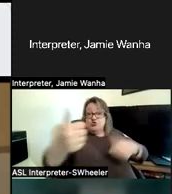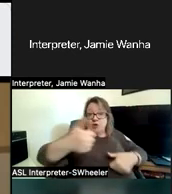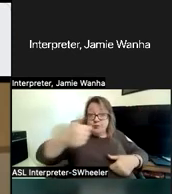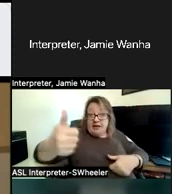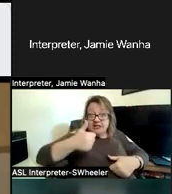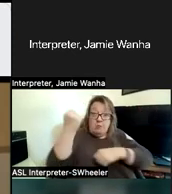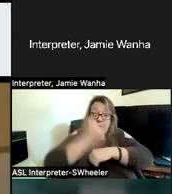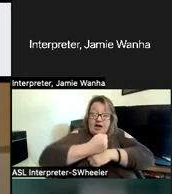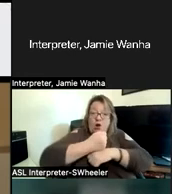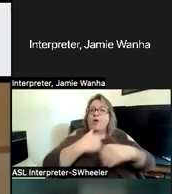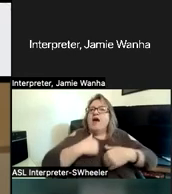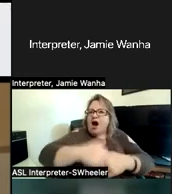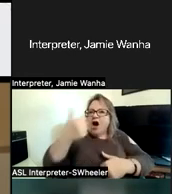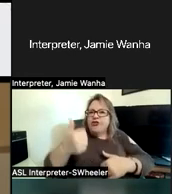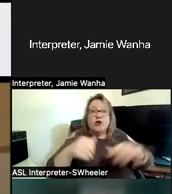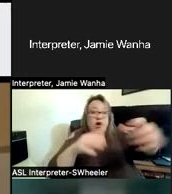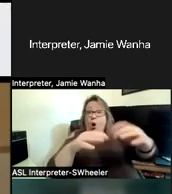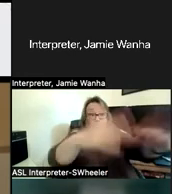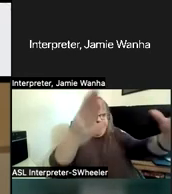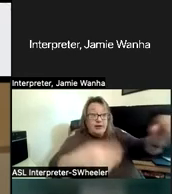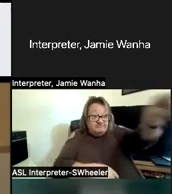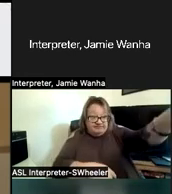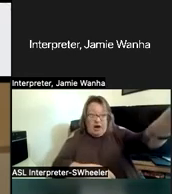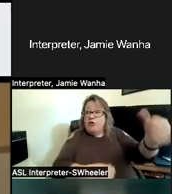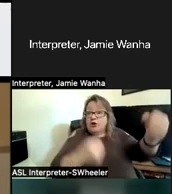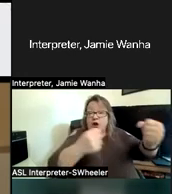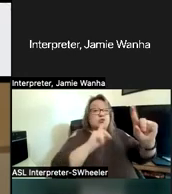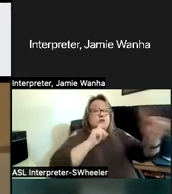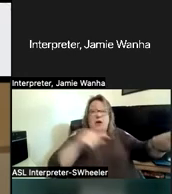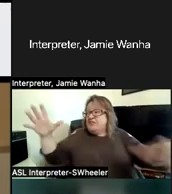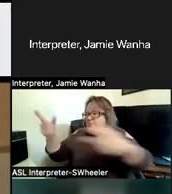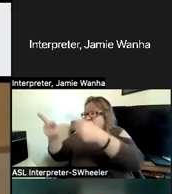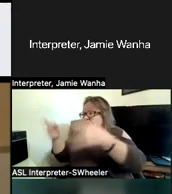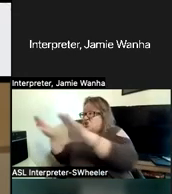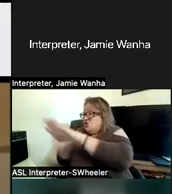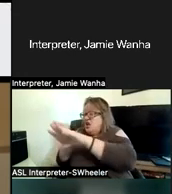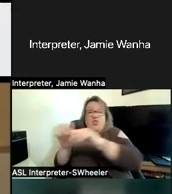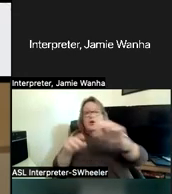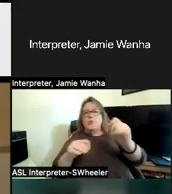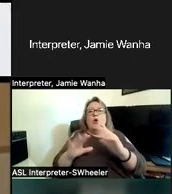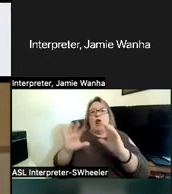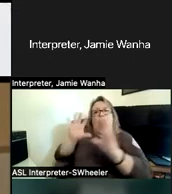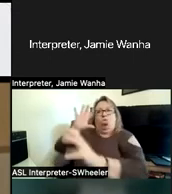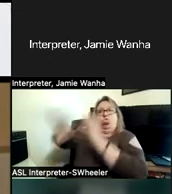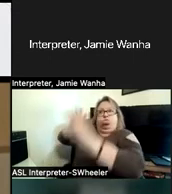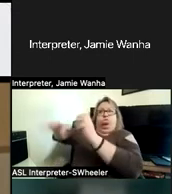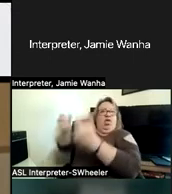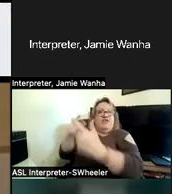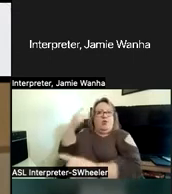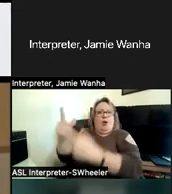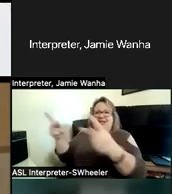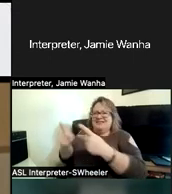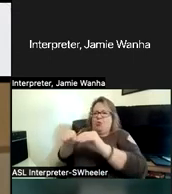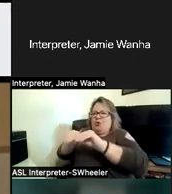breakdowns, we have other facilities, there's other vehicles that are able to respond. So we don't put all our eggs in one basket, as they say, we spread out so that